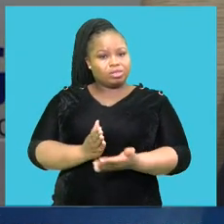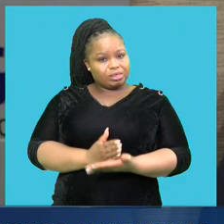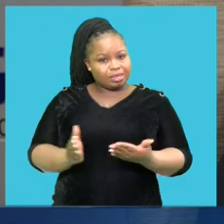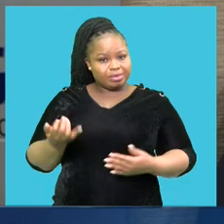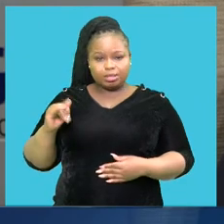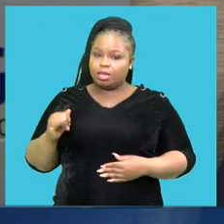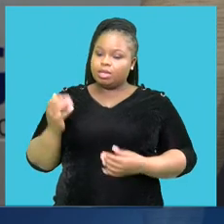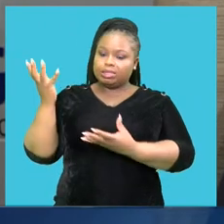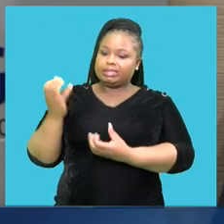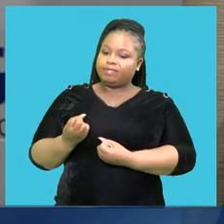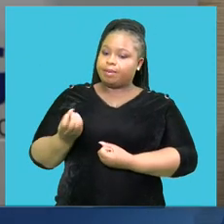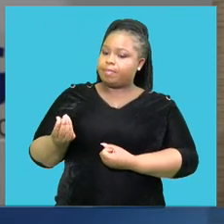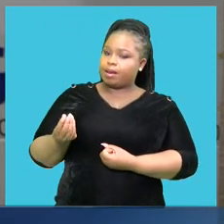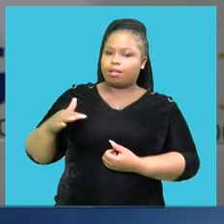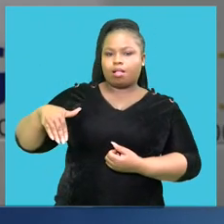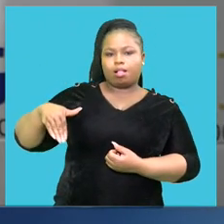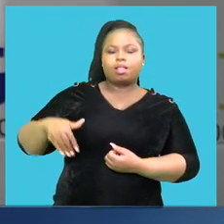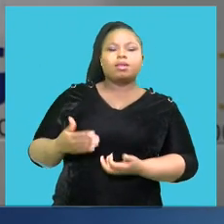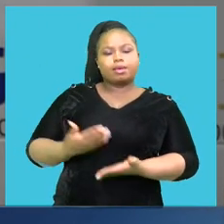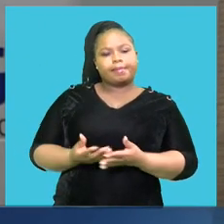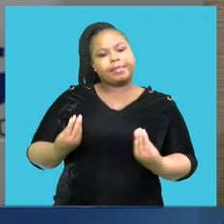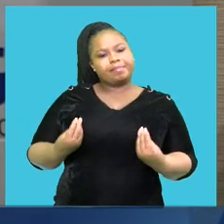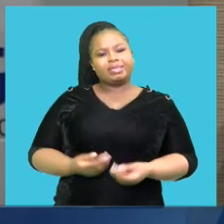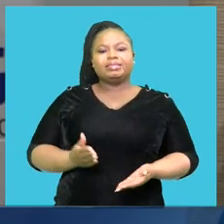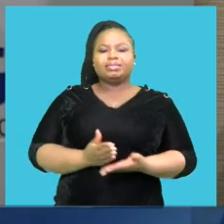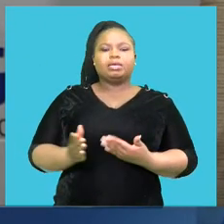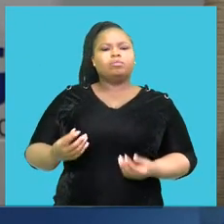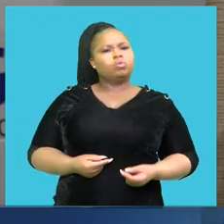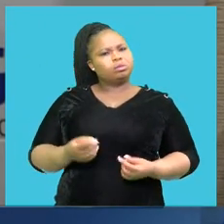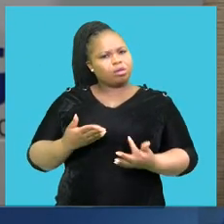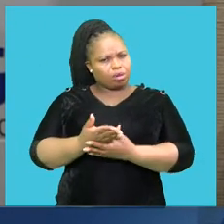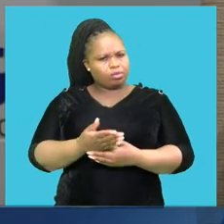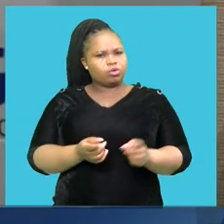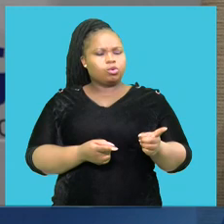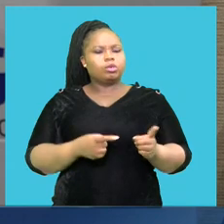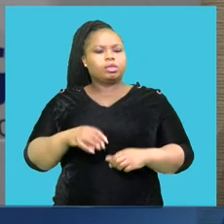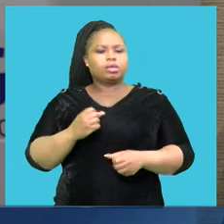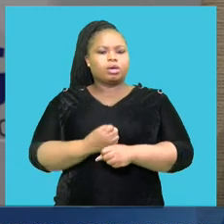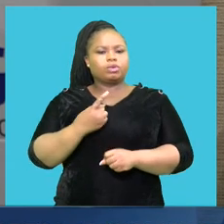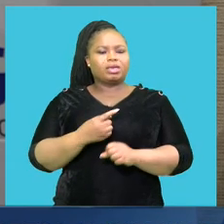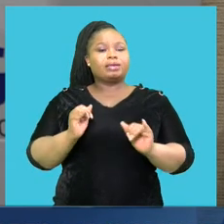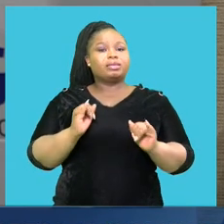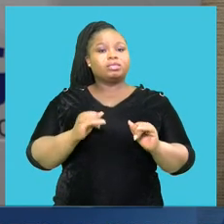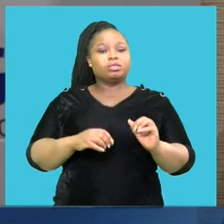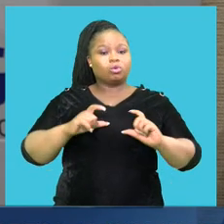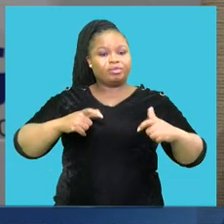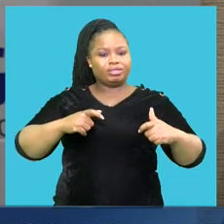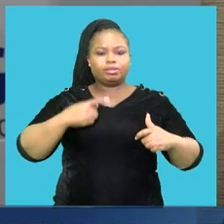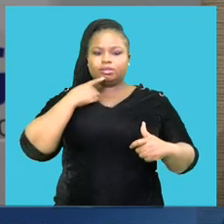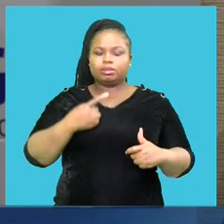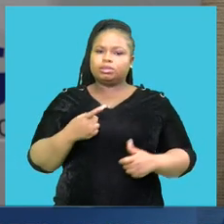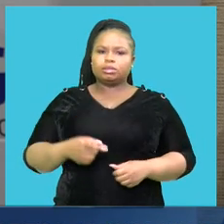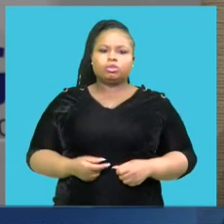have not received their money, they are actually able to get it. Some we also discovered through the Gauteng Crisis Committee that they were